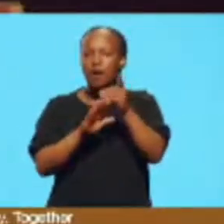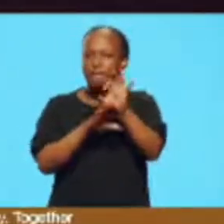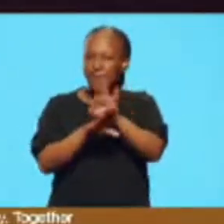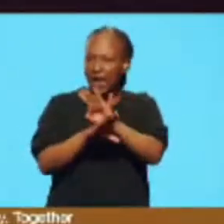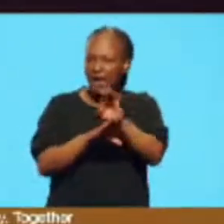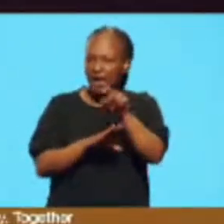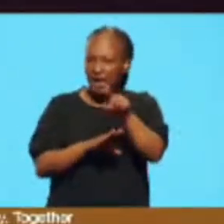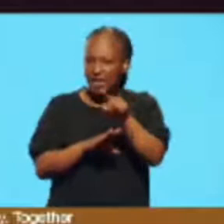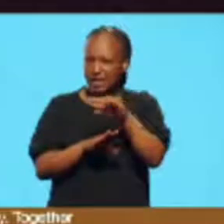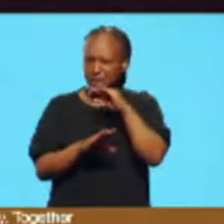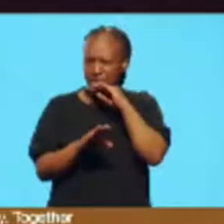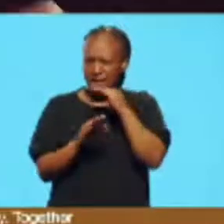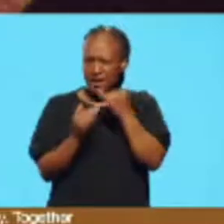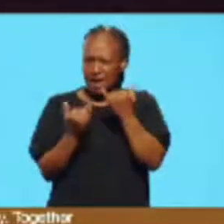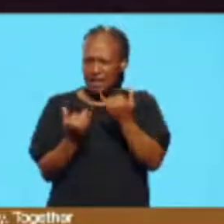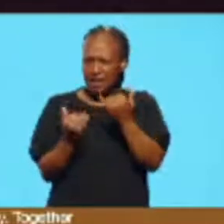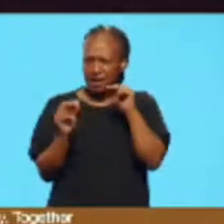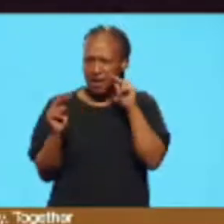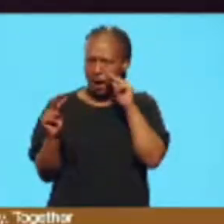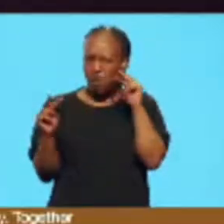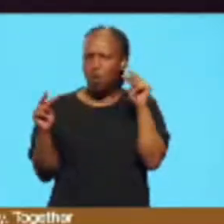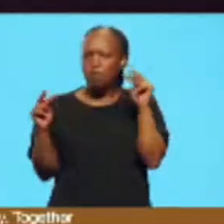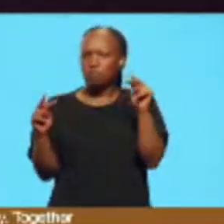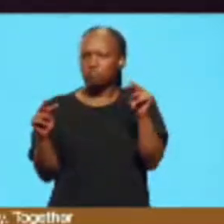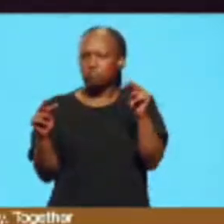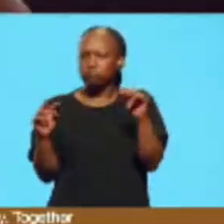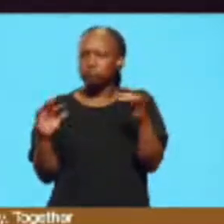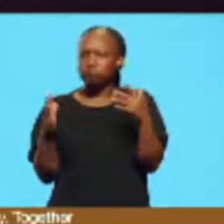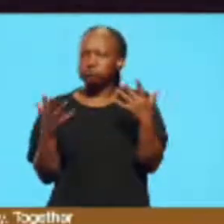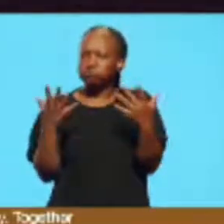they looking at the